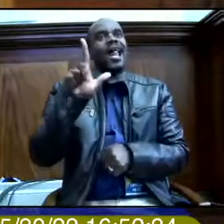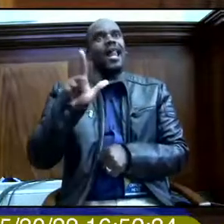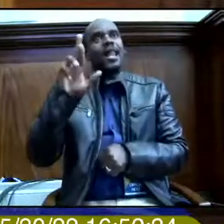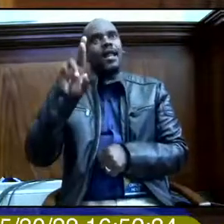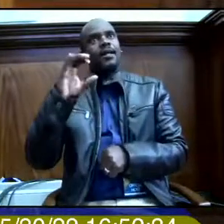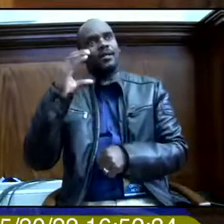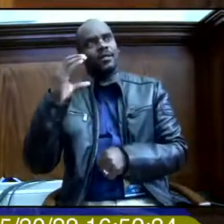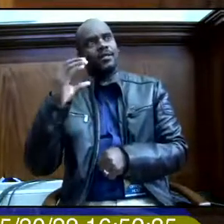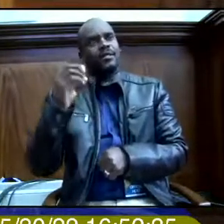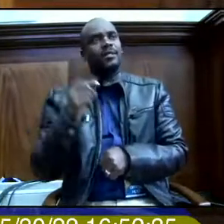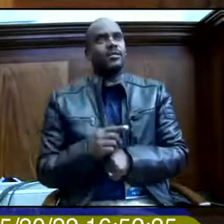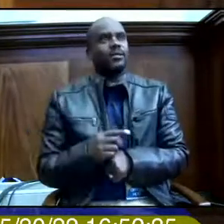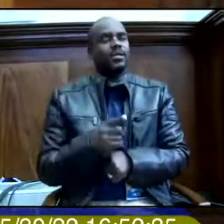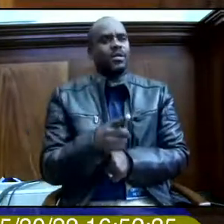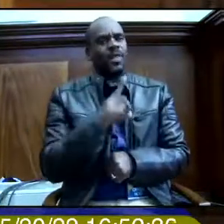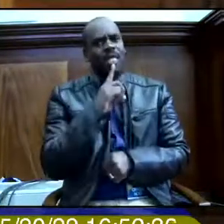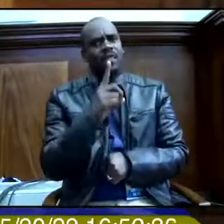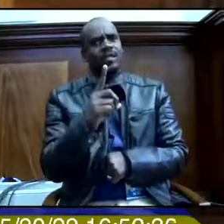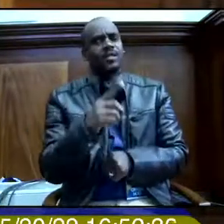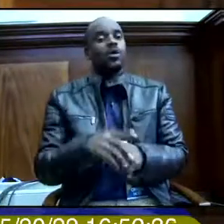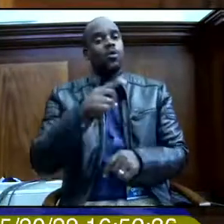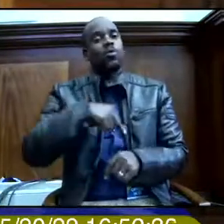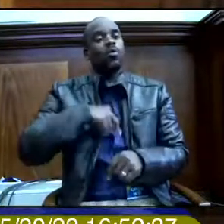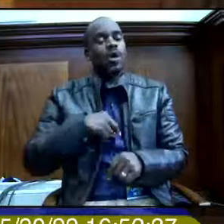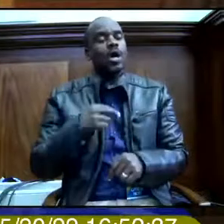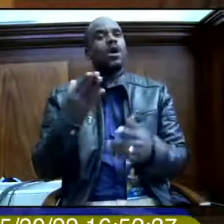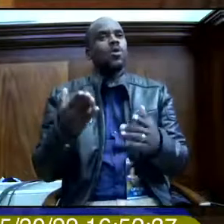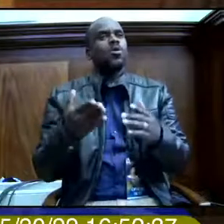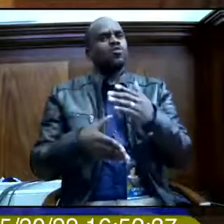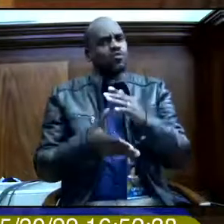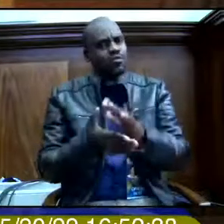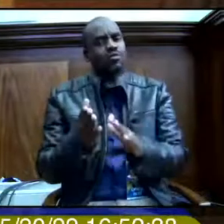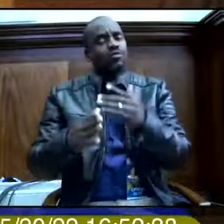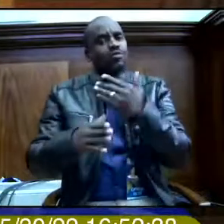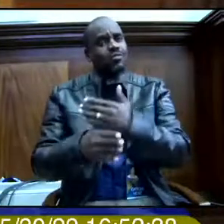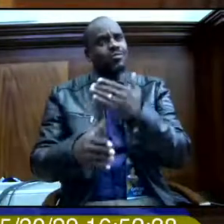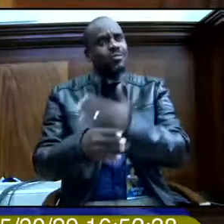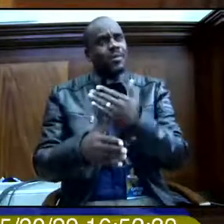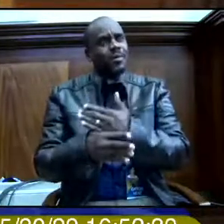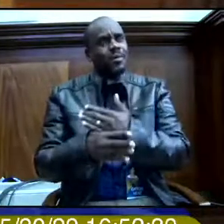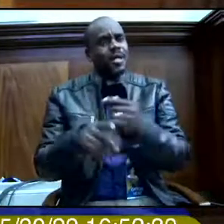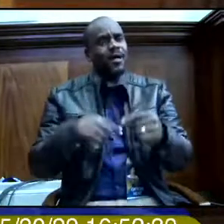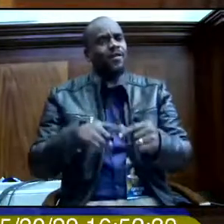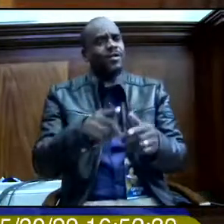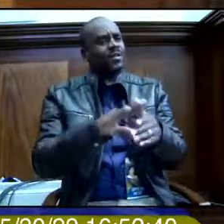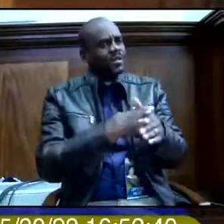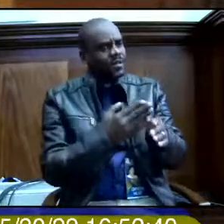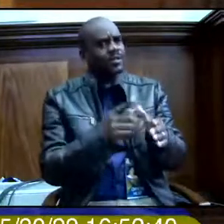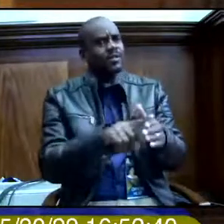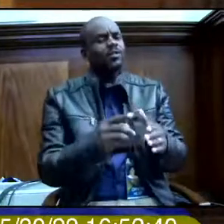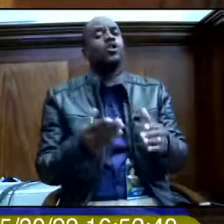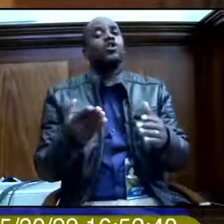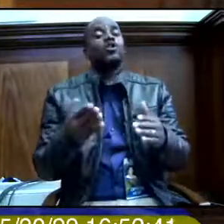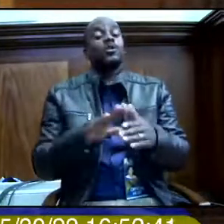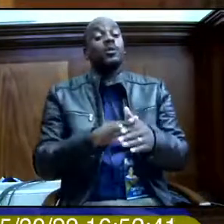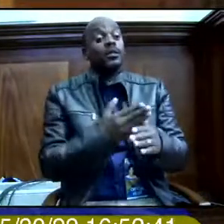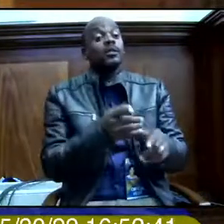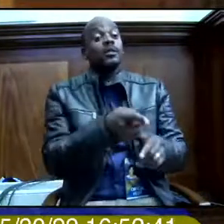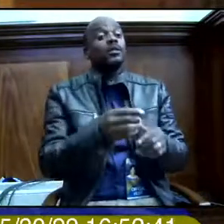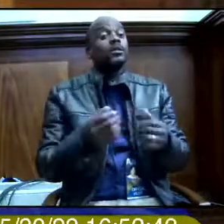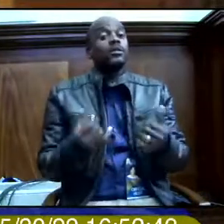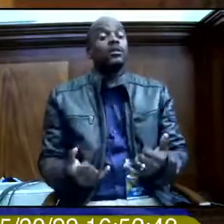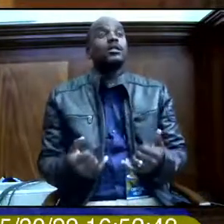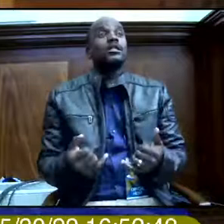case to be able to say we are going to do away with this policy for this reason so that you can be able to to